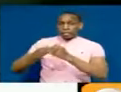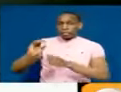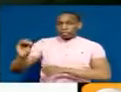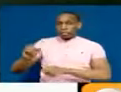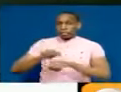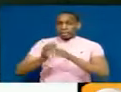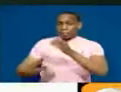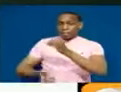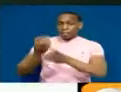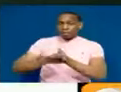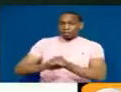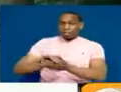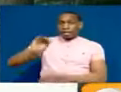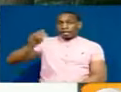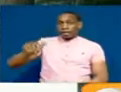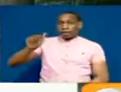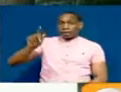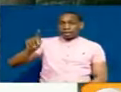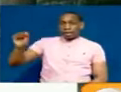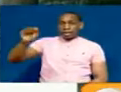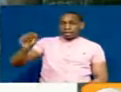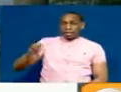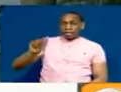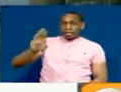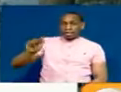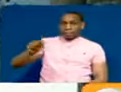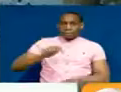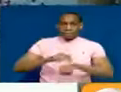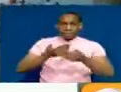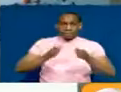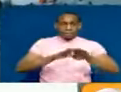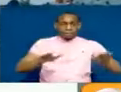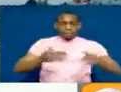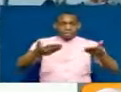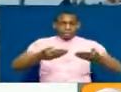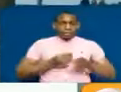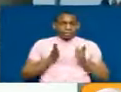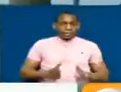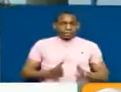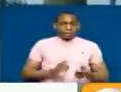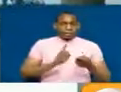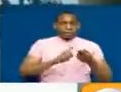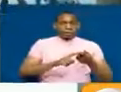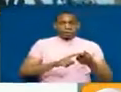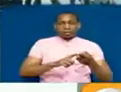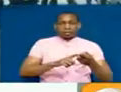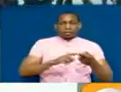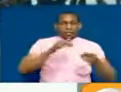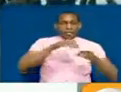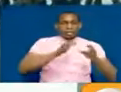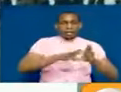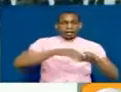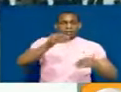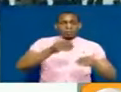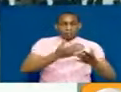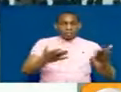1800s when he founded Addis Ababa. Nowadays, this park serves as a tourist attraction with both indoor and